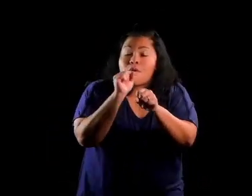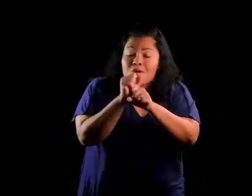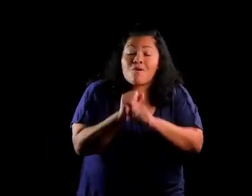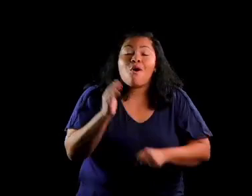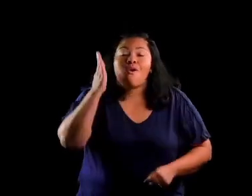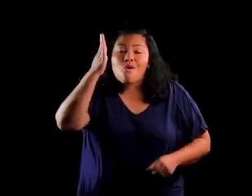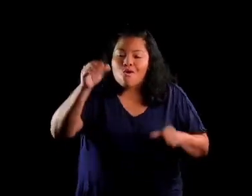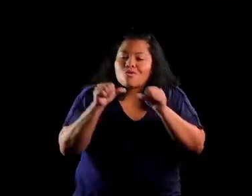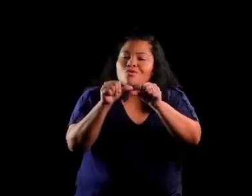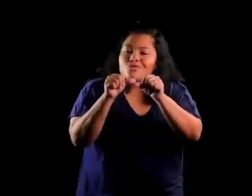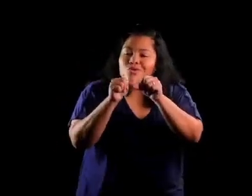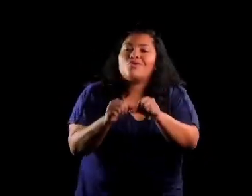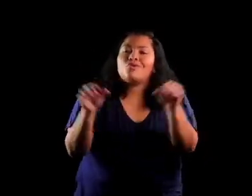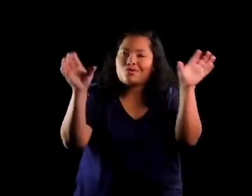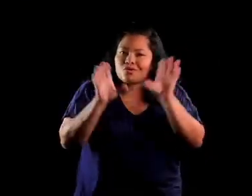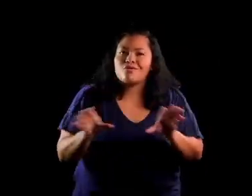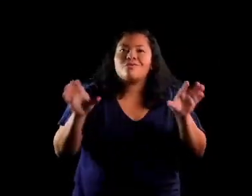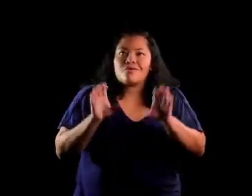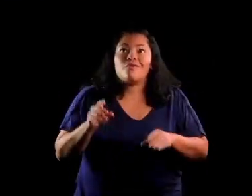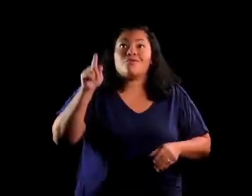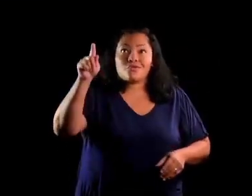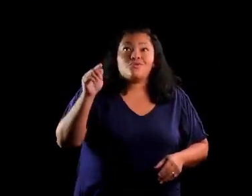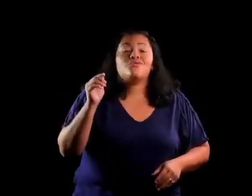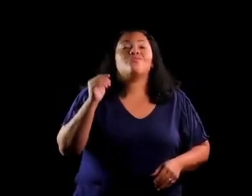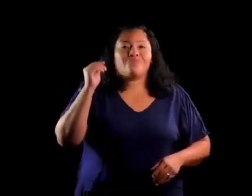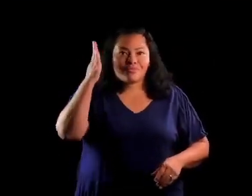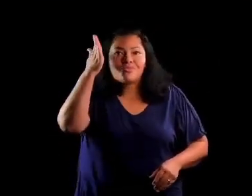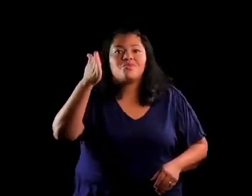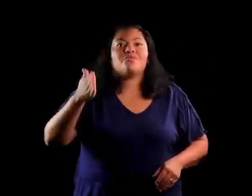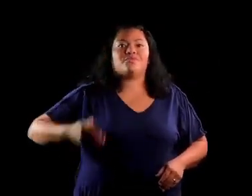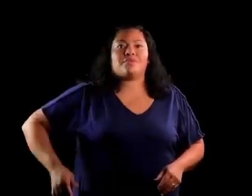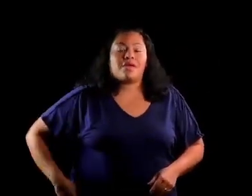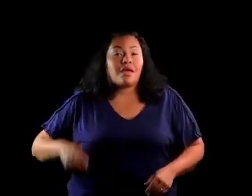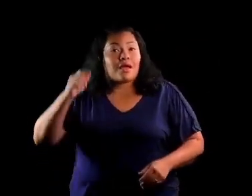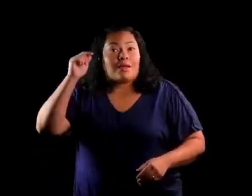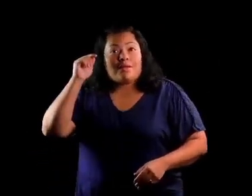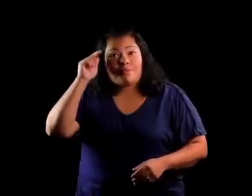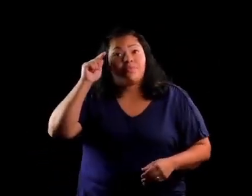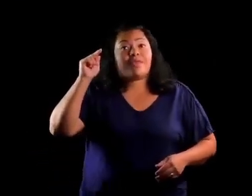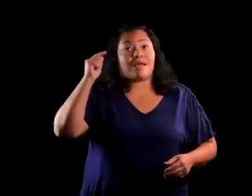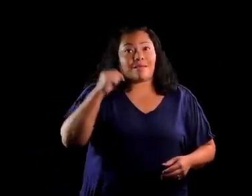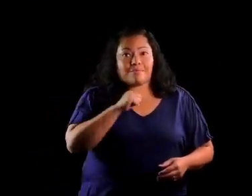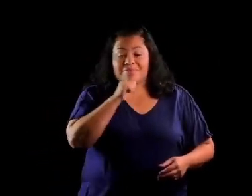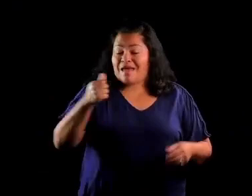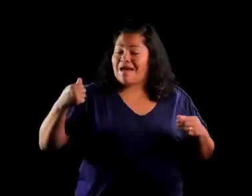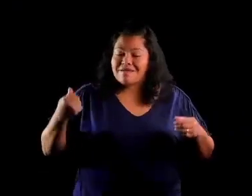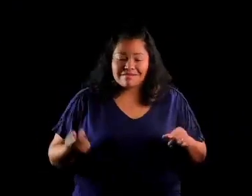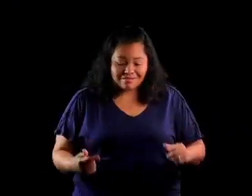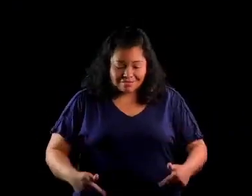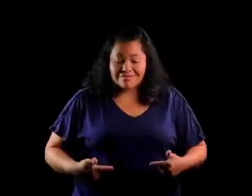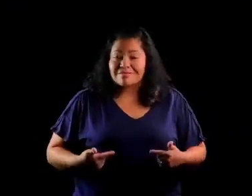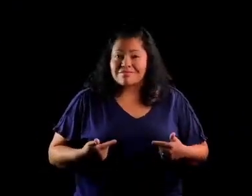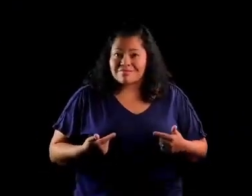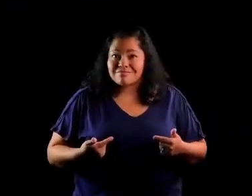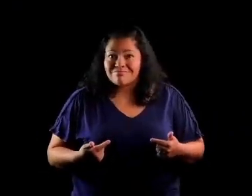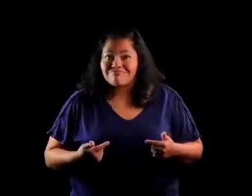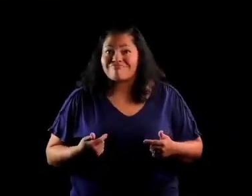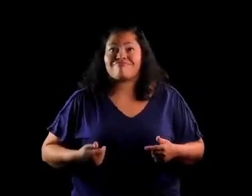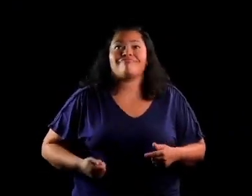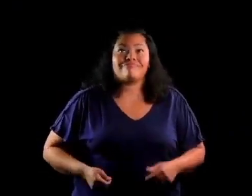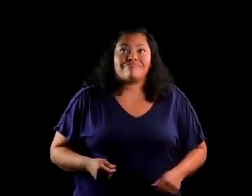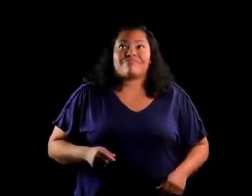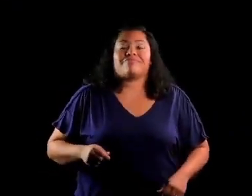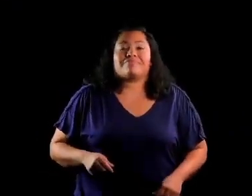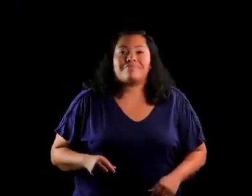Greater things are still to come. Oh, I believe. I'm not dead, you're not done. No,